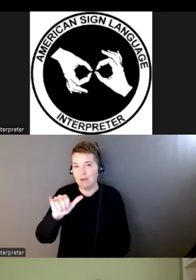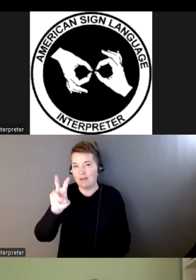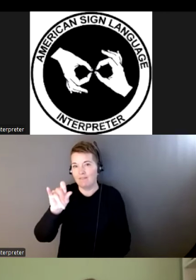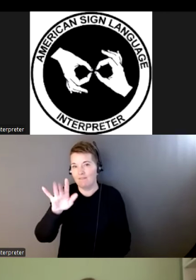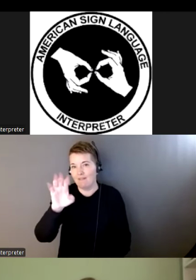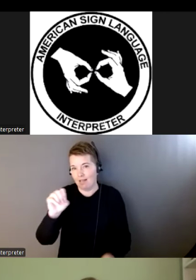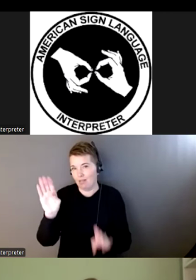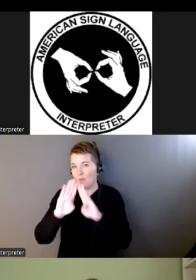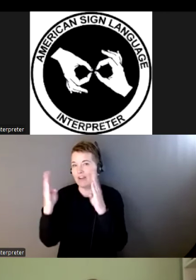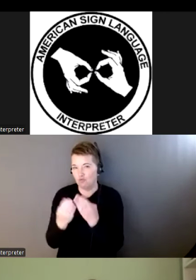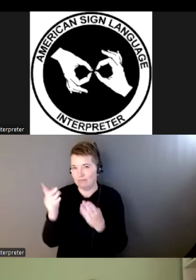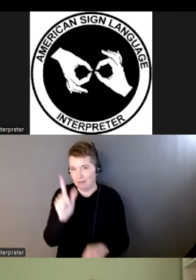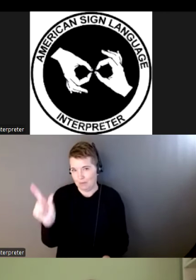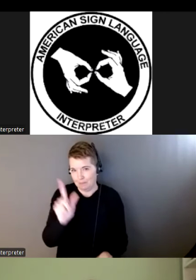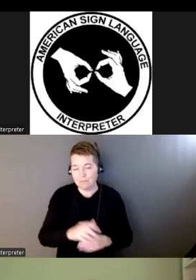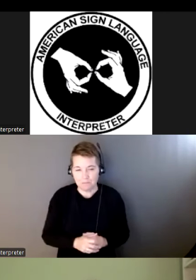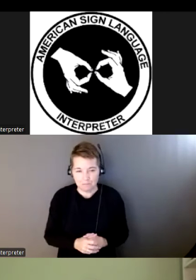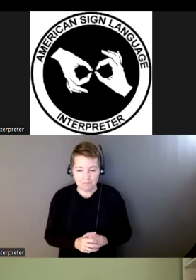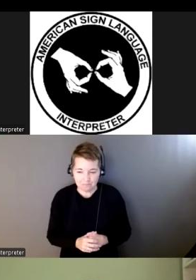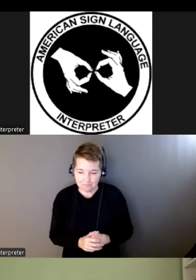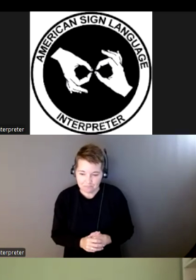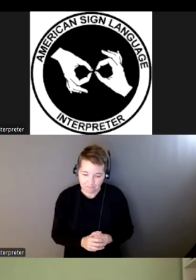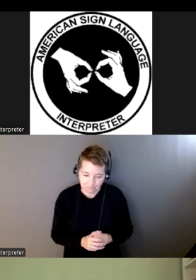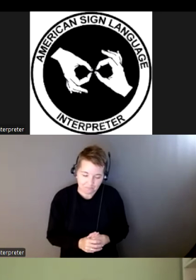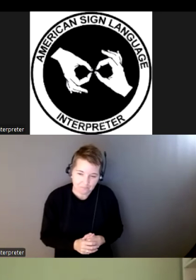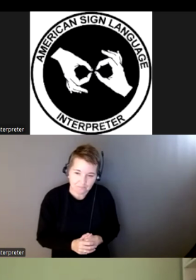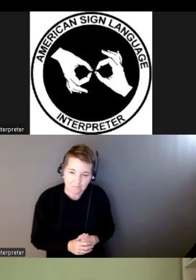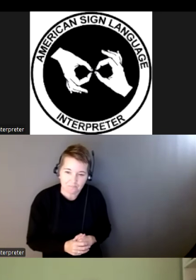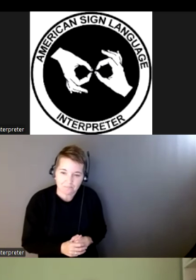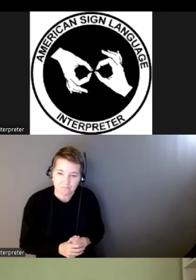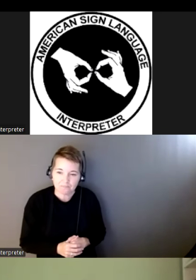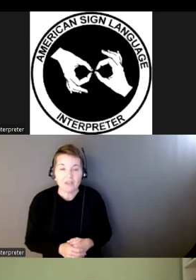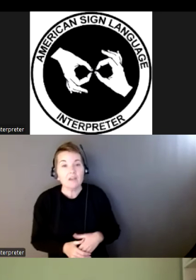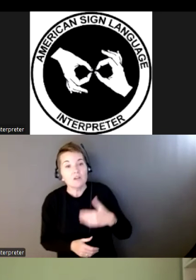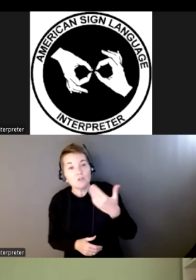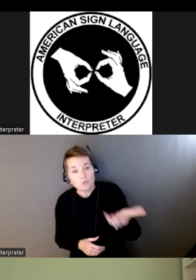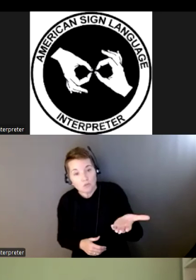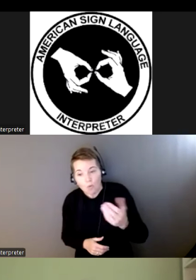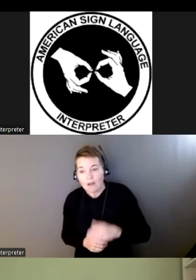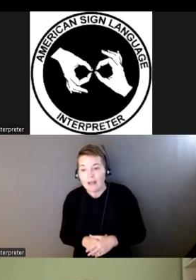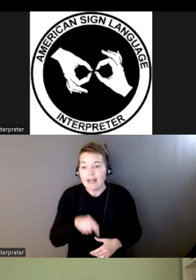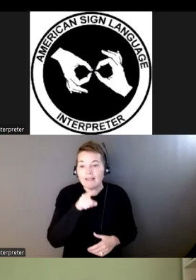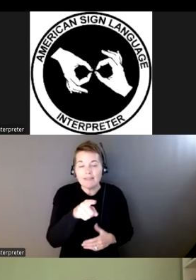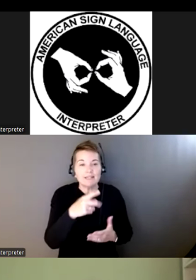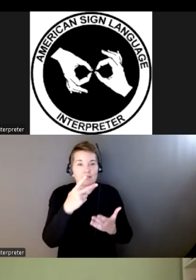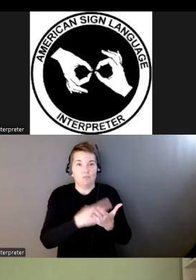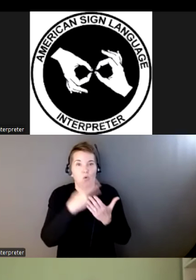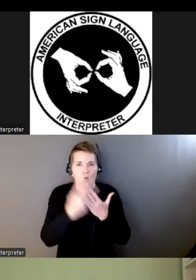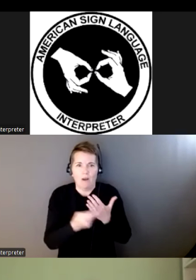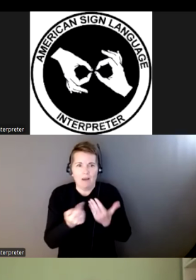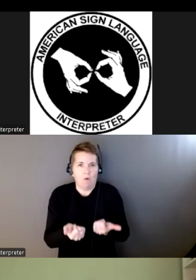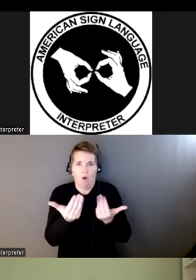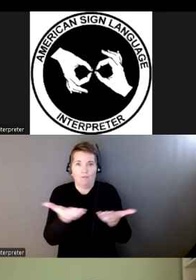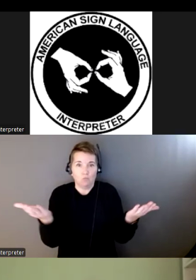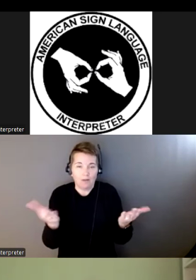So what does this program offer? Of course, it offers funding, and